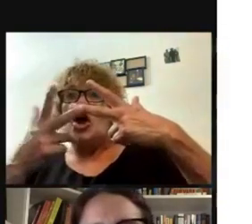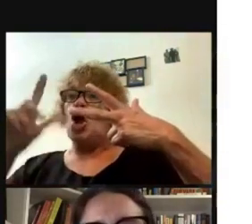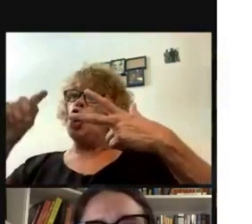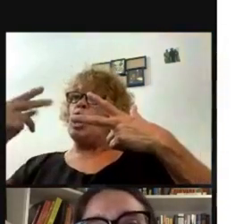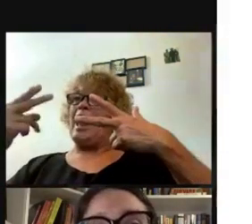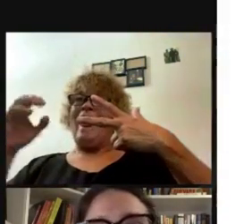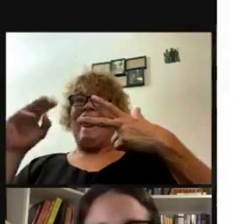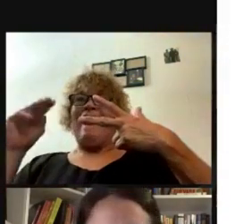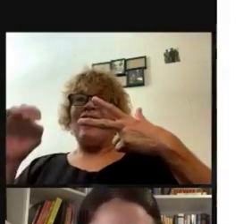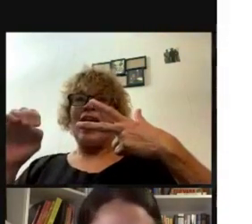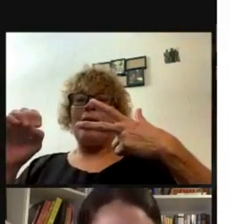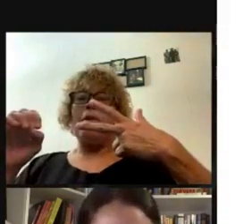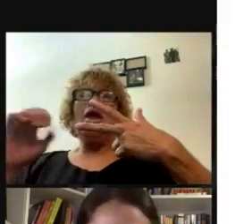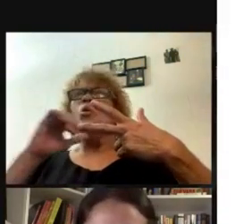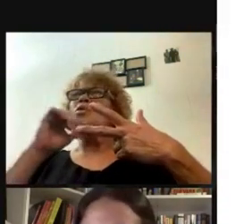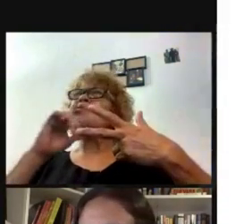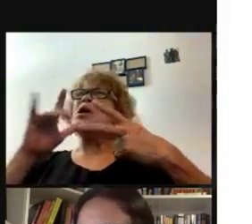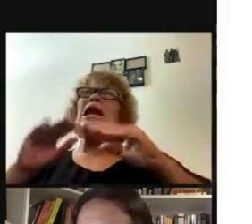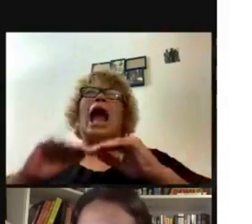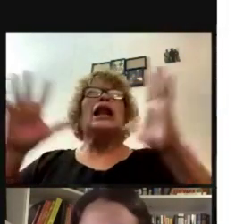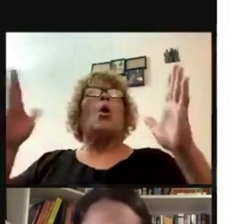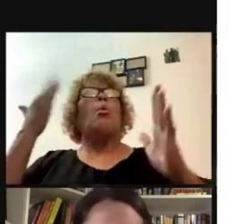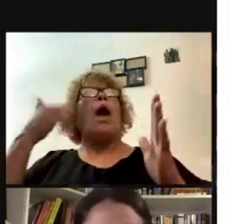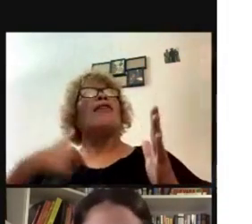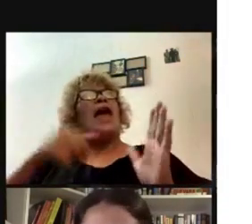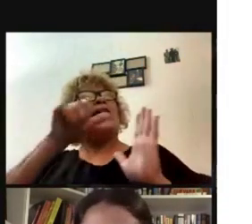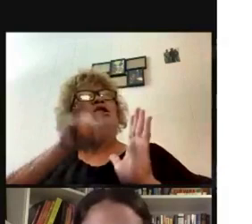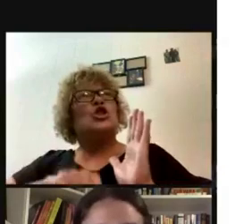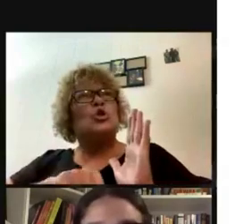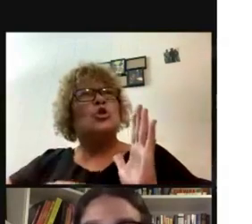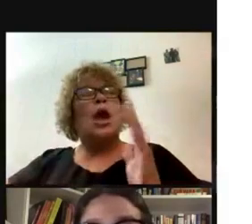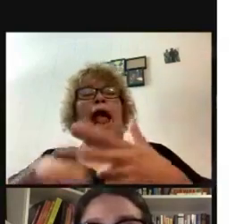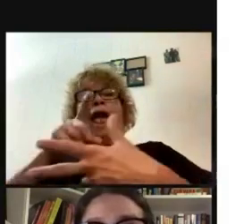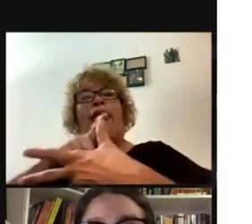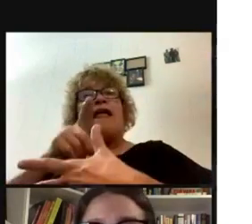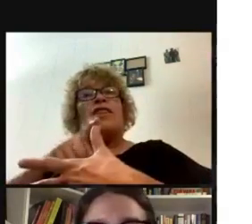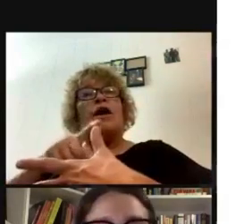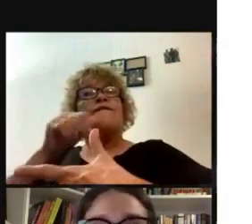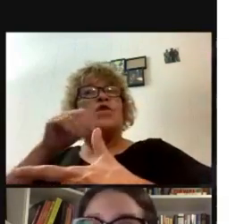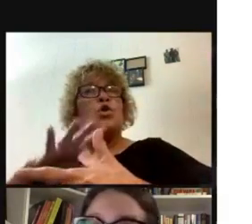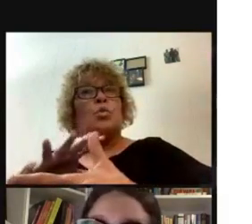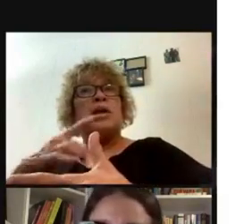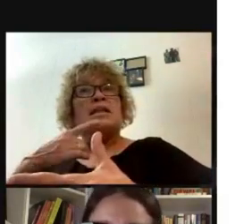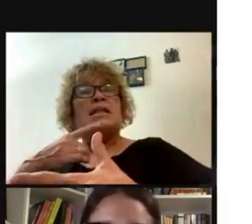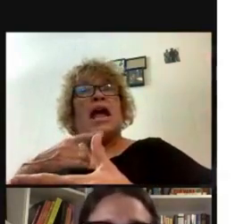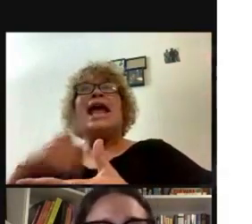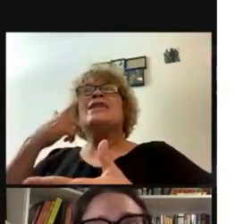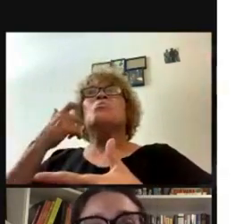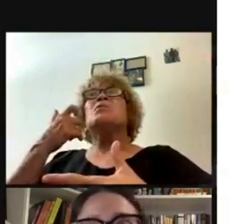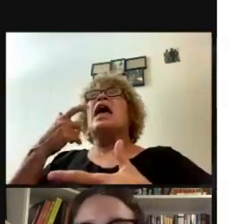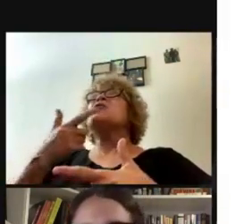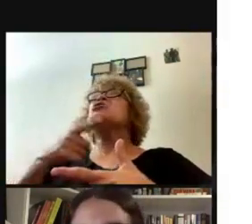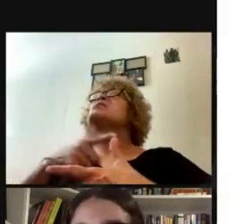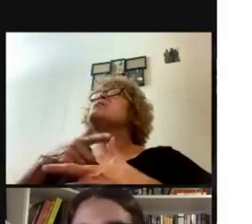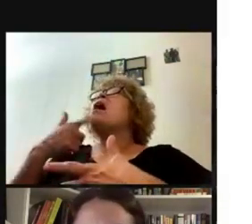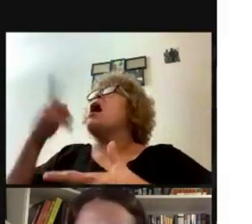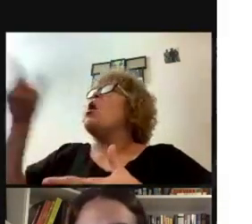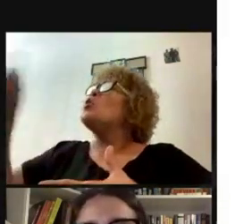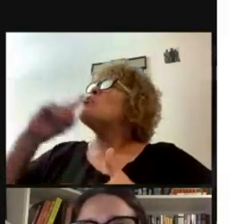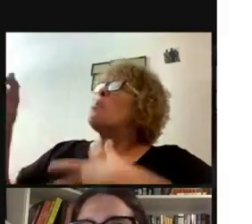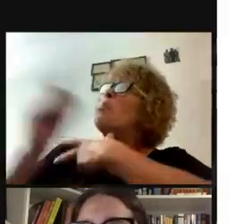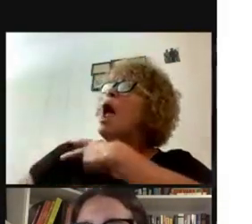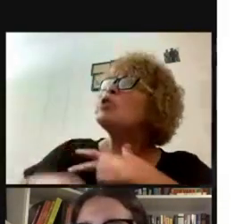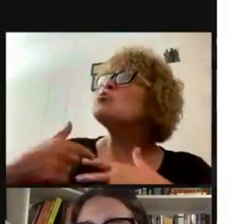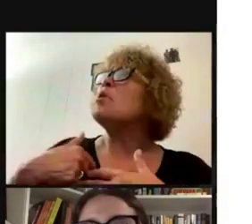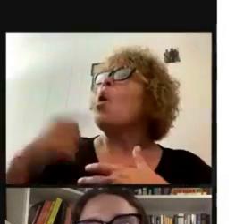of the surgery was unclear to many, right? So this first woman asks whether it was because she was being punished or whether it was for